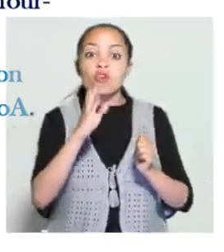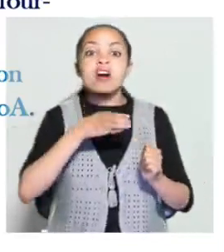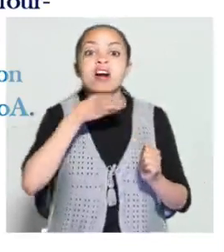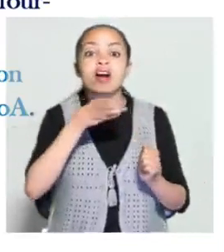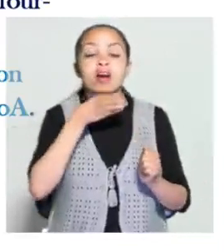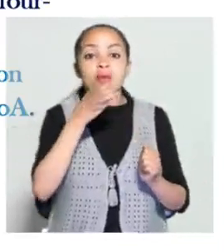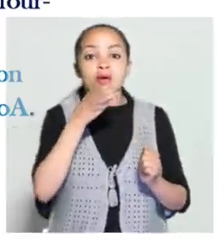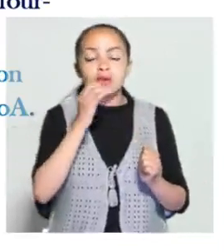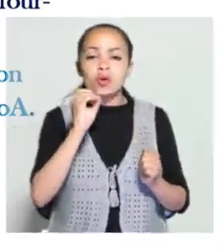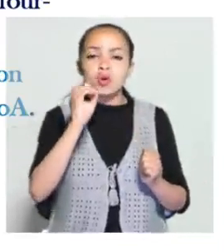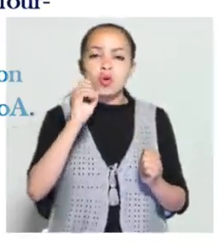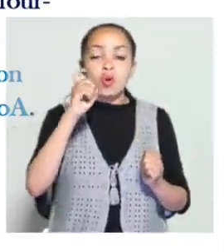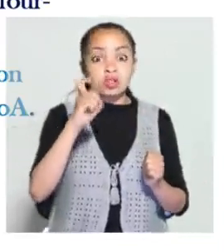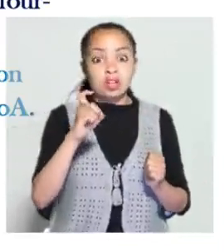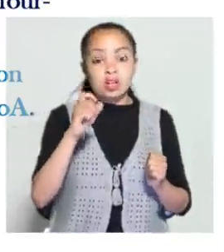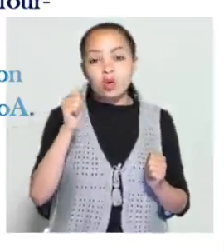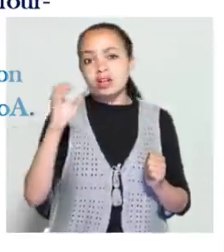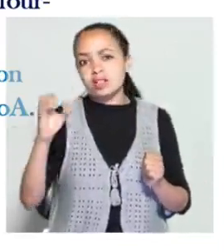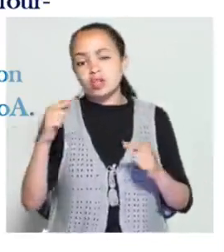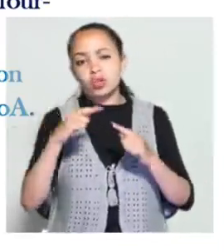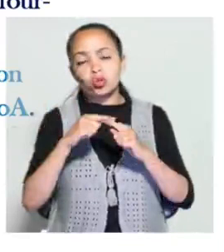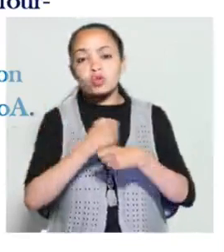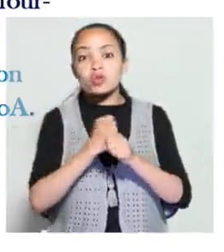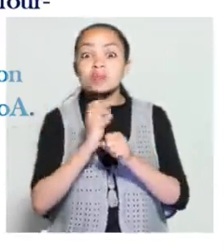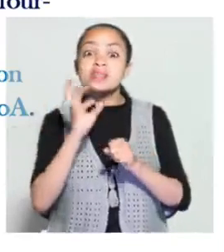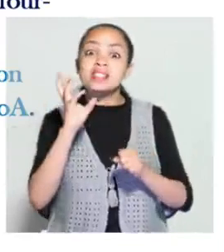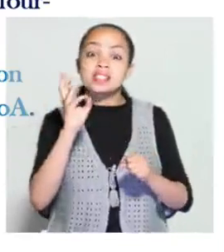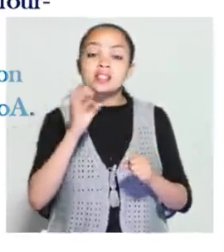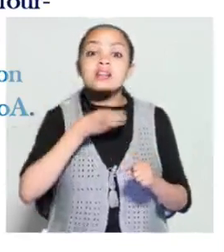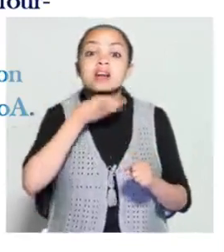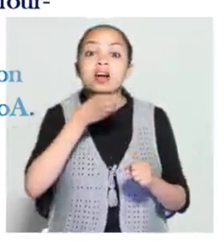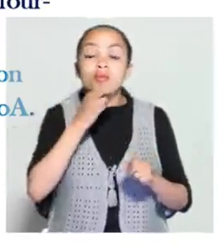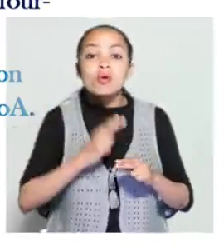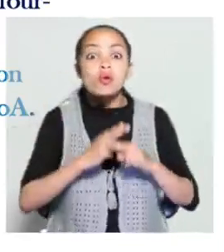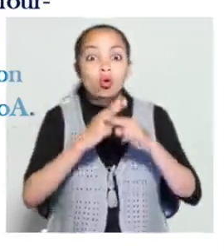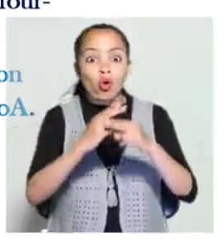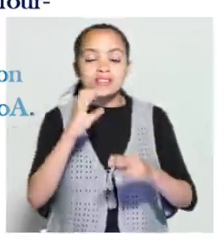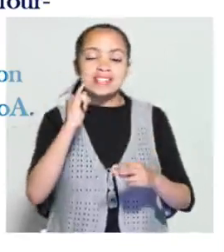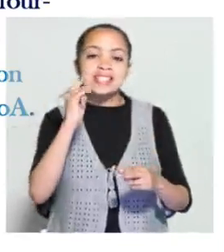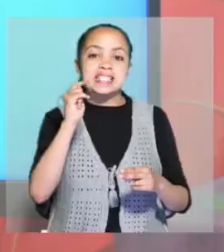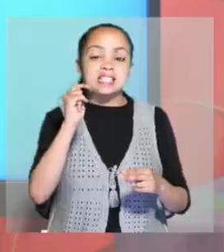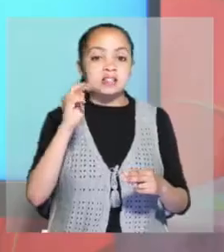compound oxaloacetate to form 6 carbon compound called citrates.